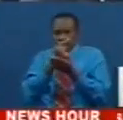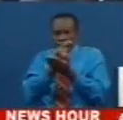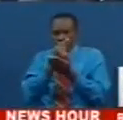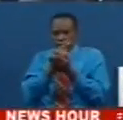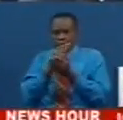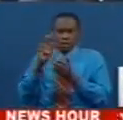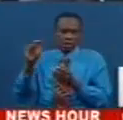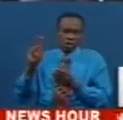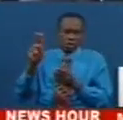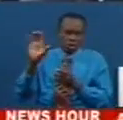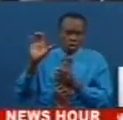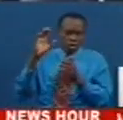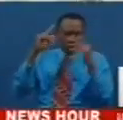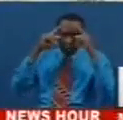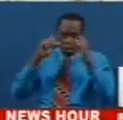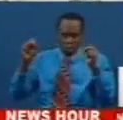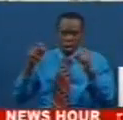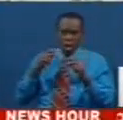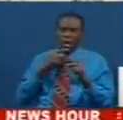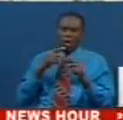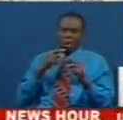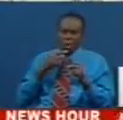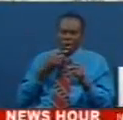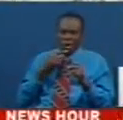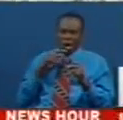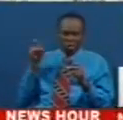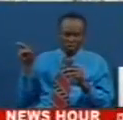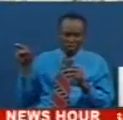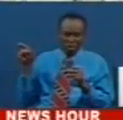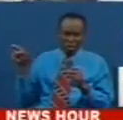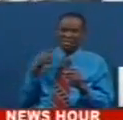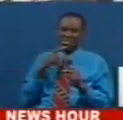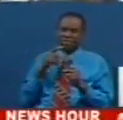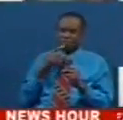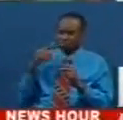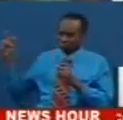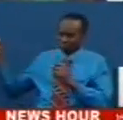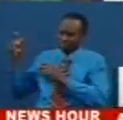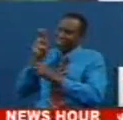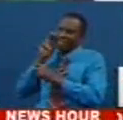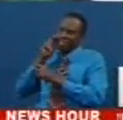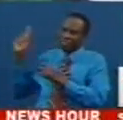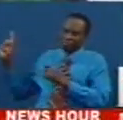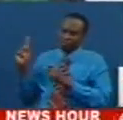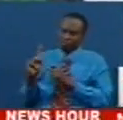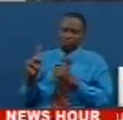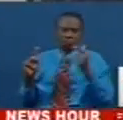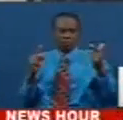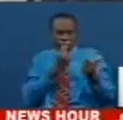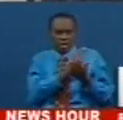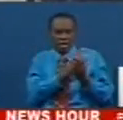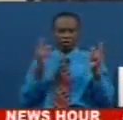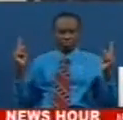Ghana, Mr. Kenneth Daniels, said the collaboration between the two unions will improve public service